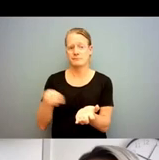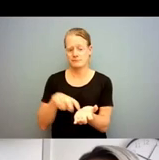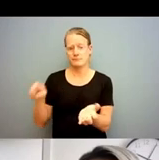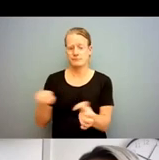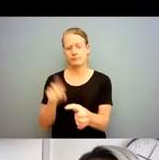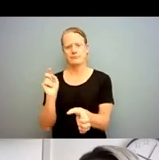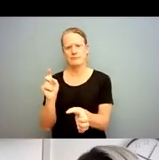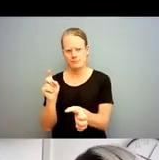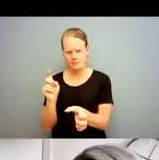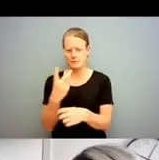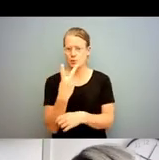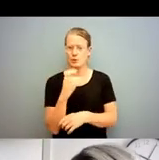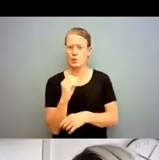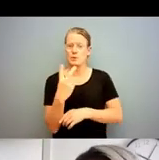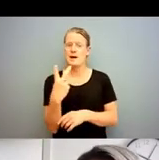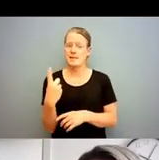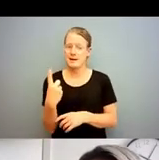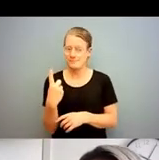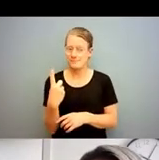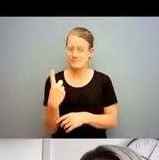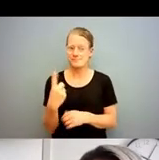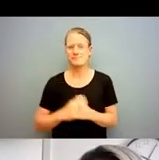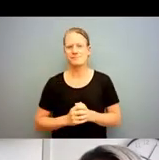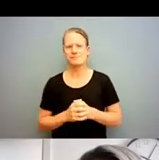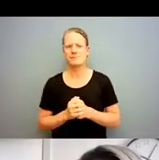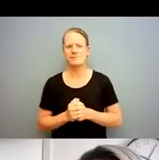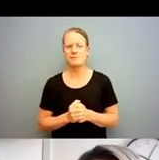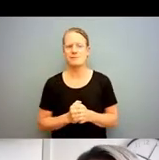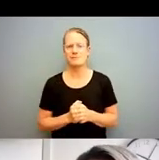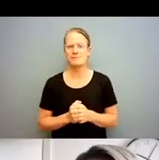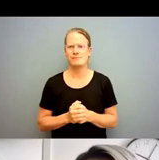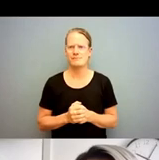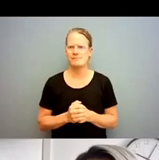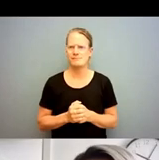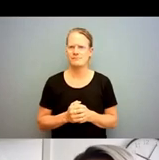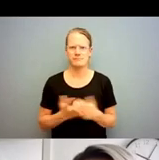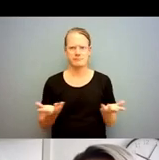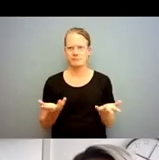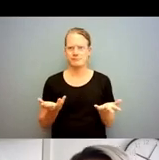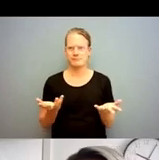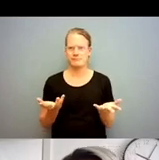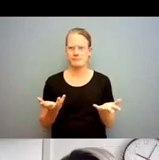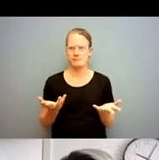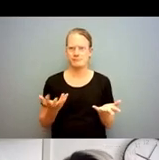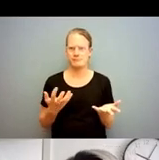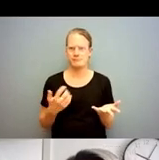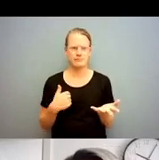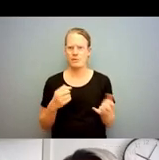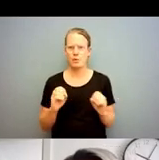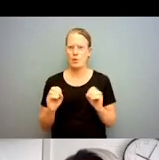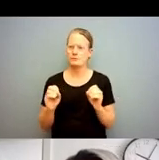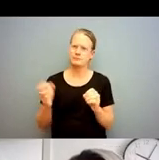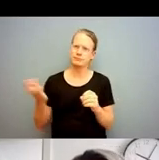we haven't been invited to a meeting at the government about the handicap